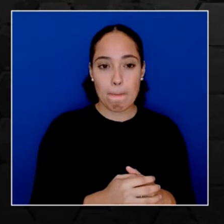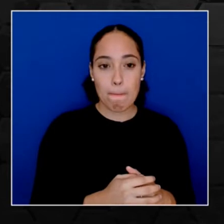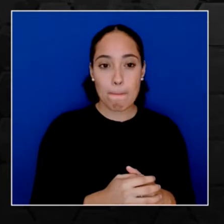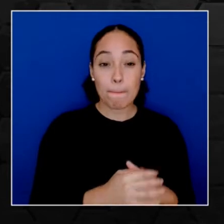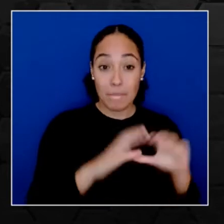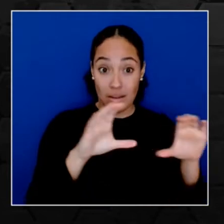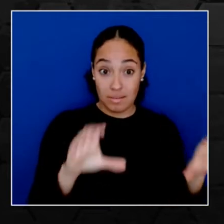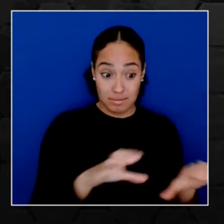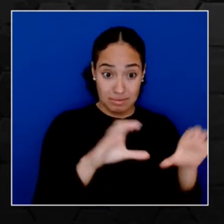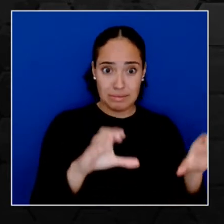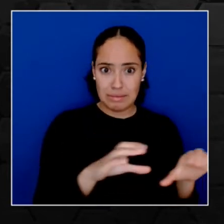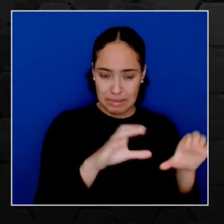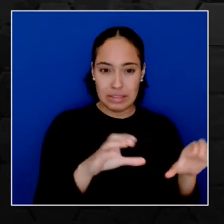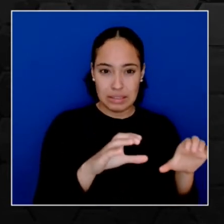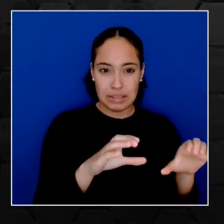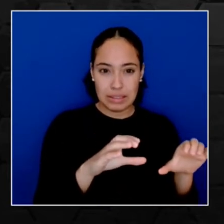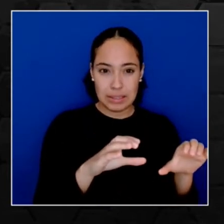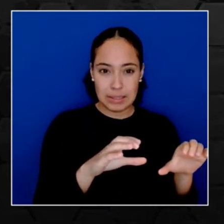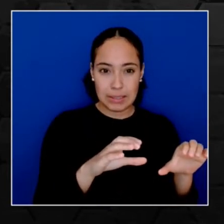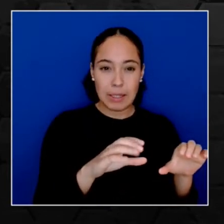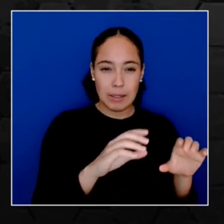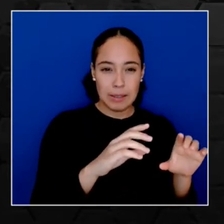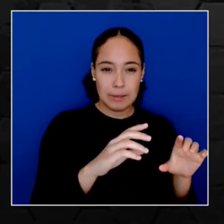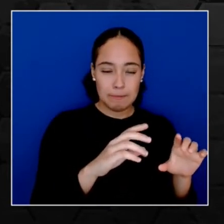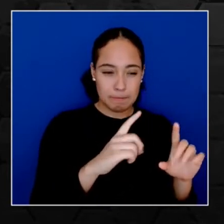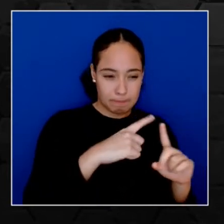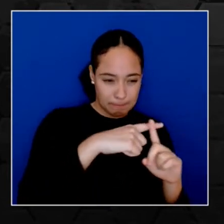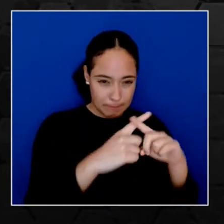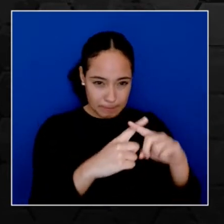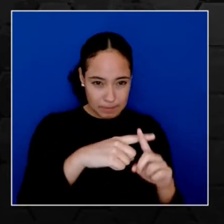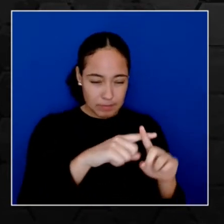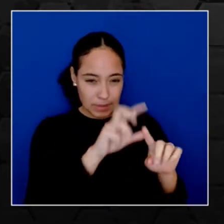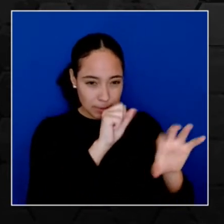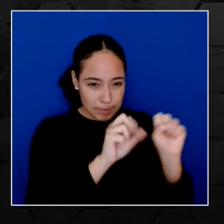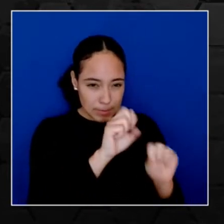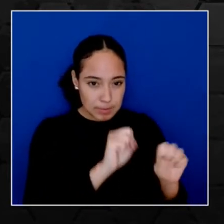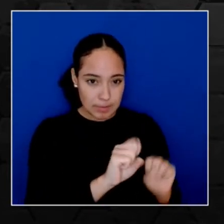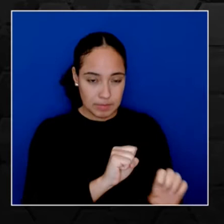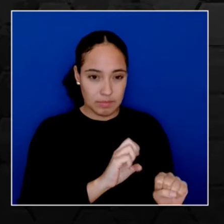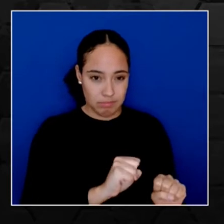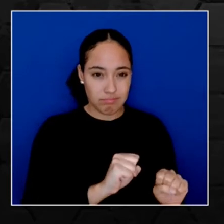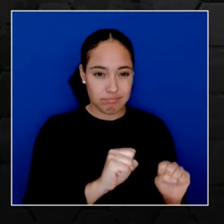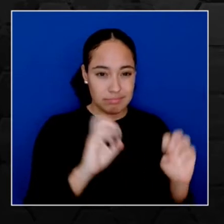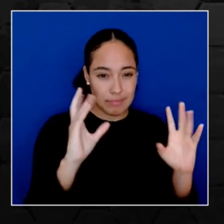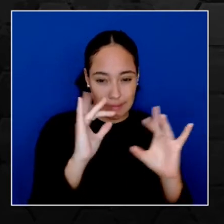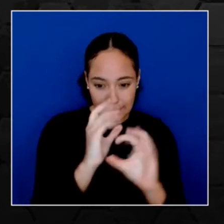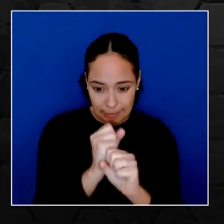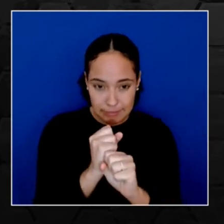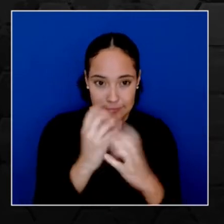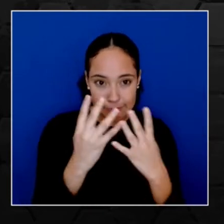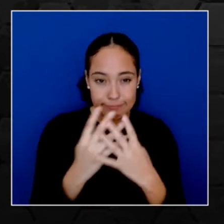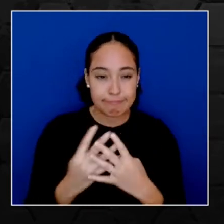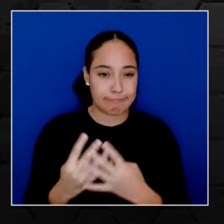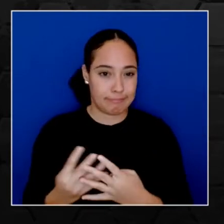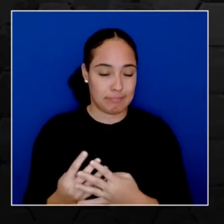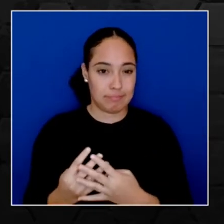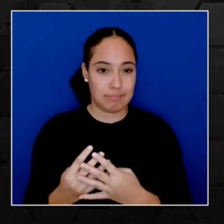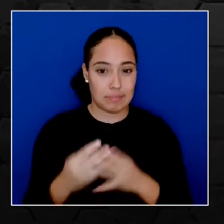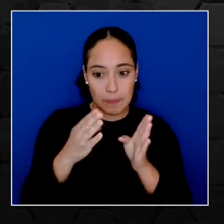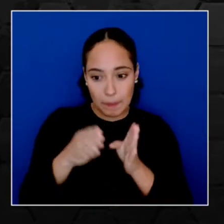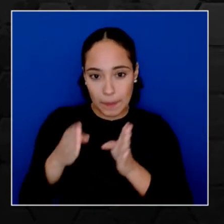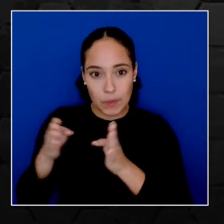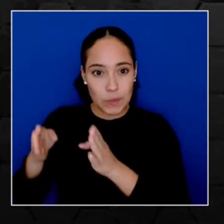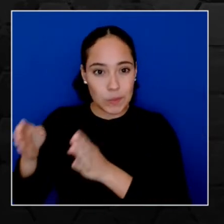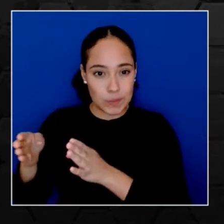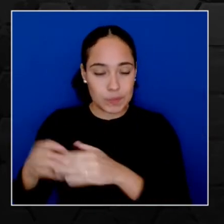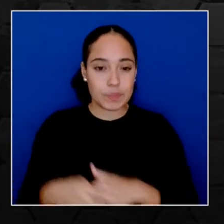activities such as keystroke dynamics, voice print, device usage, signature analysis, error patterns. From the words,